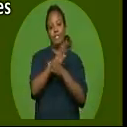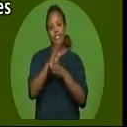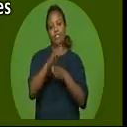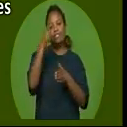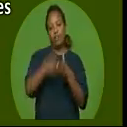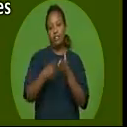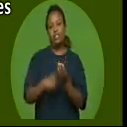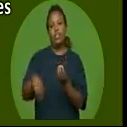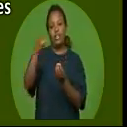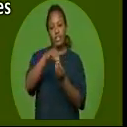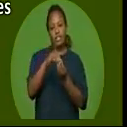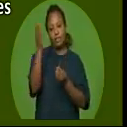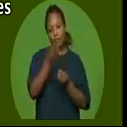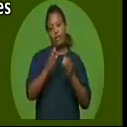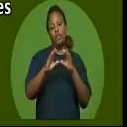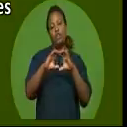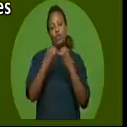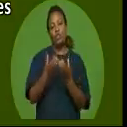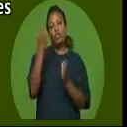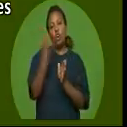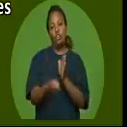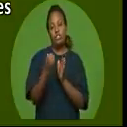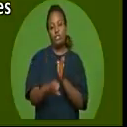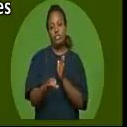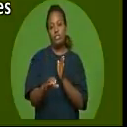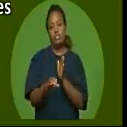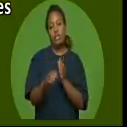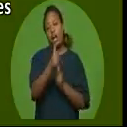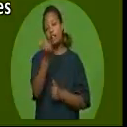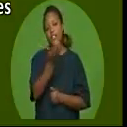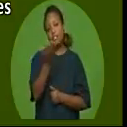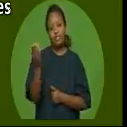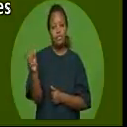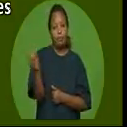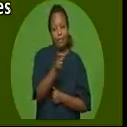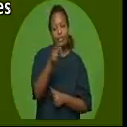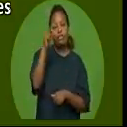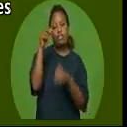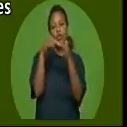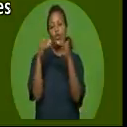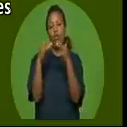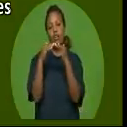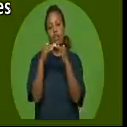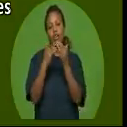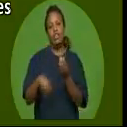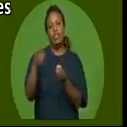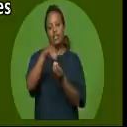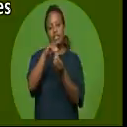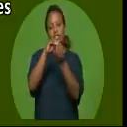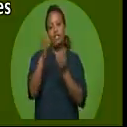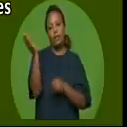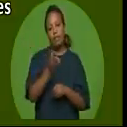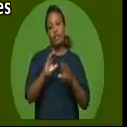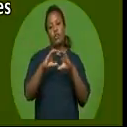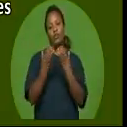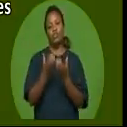Higher business taxes increase per unit costs. Other things being equal,